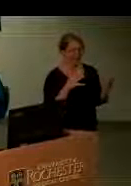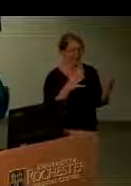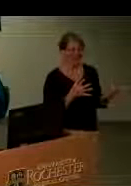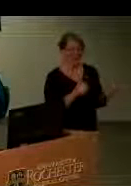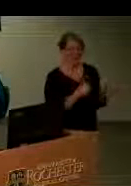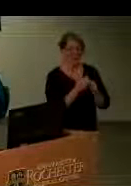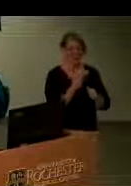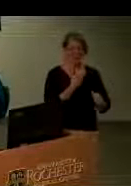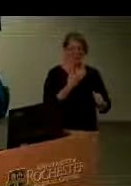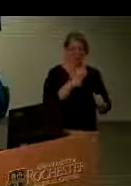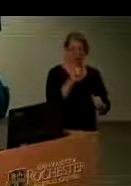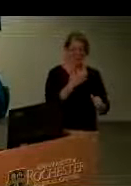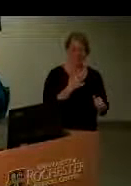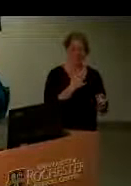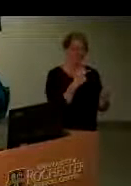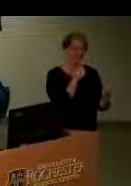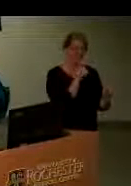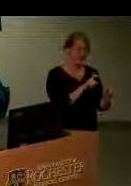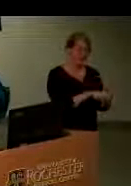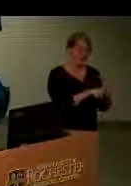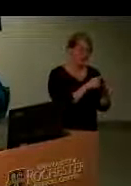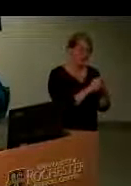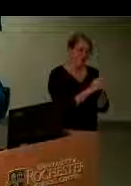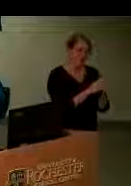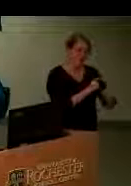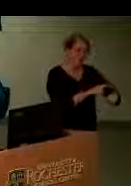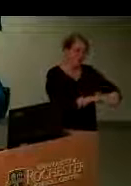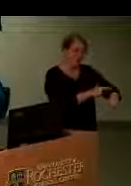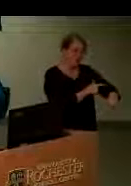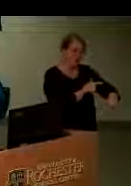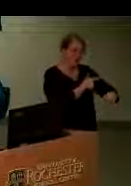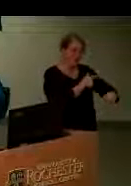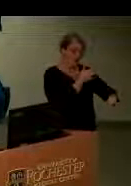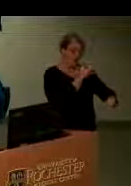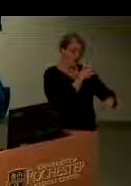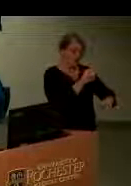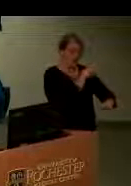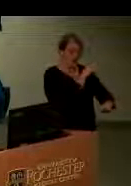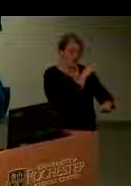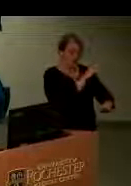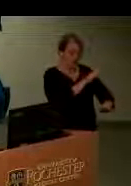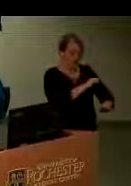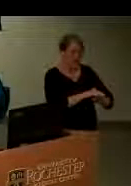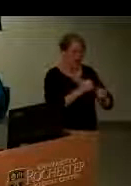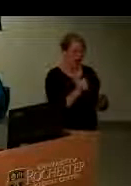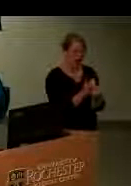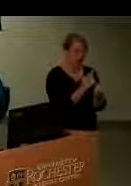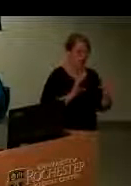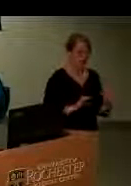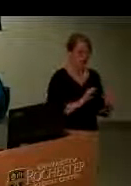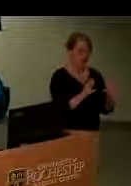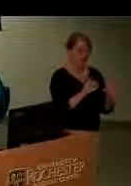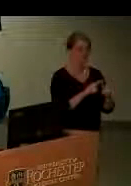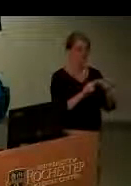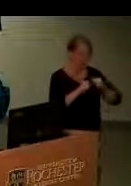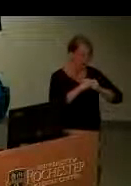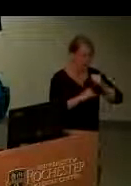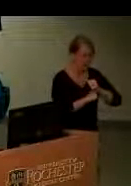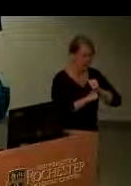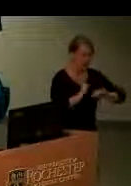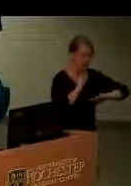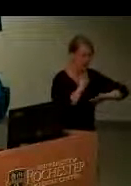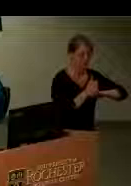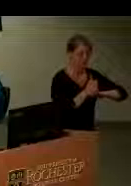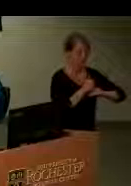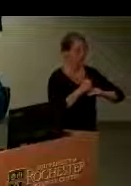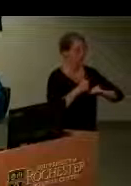have, of not having to start with a long history of how things are done, but to actually try to develop a medical school